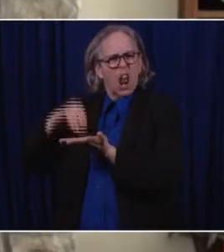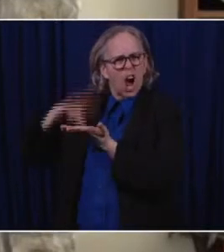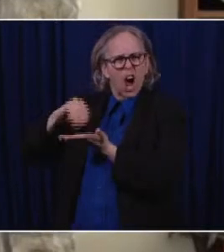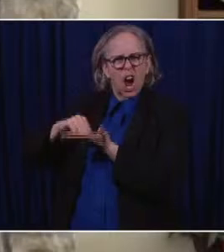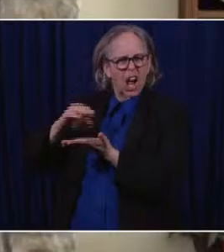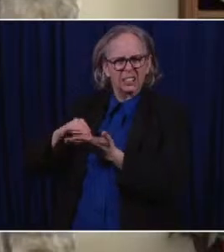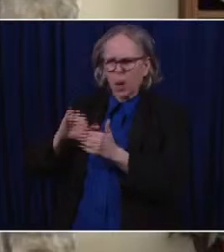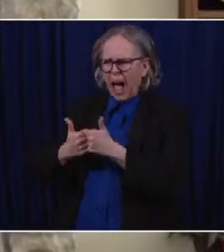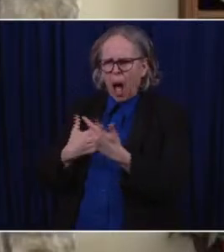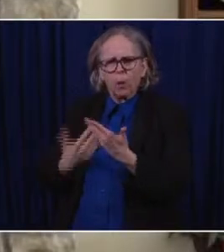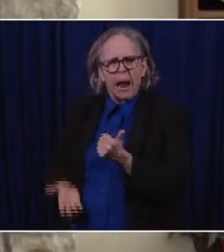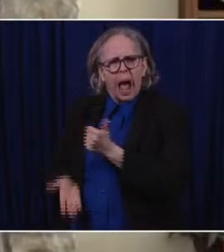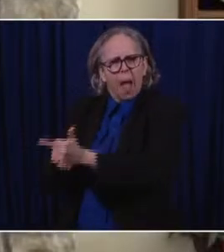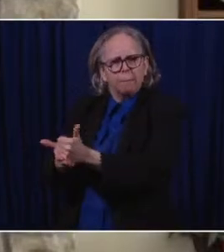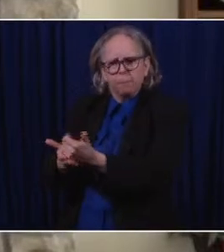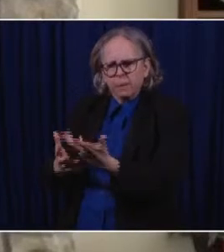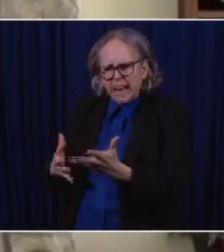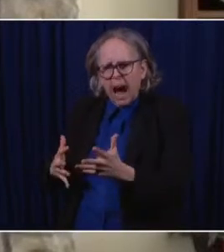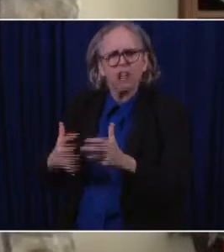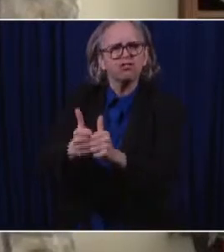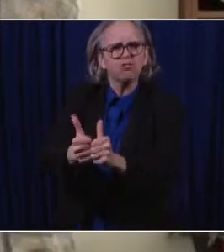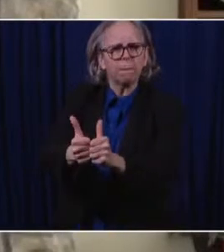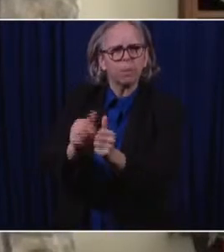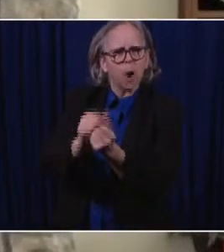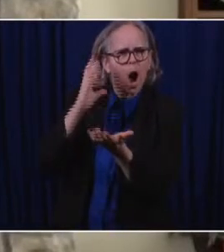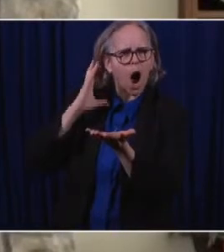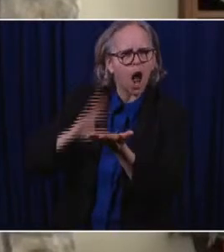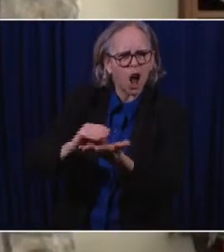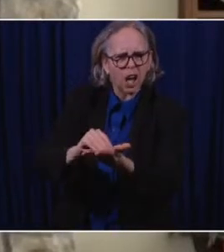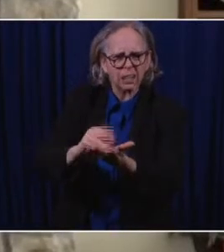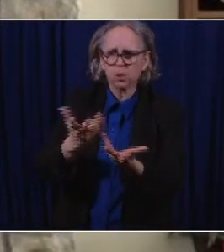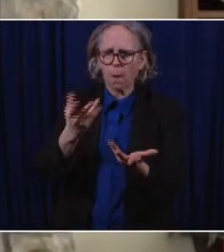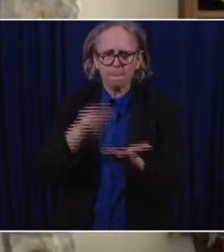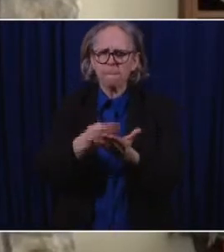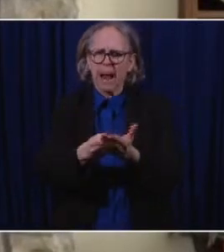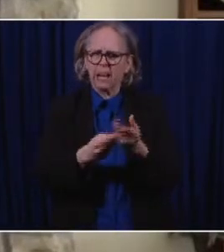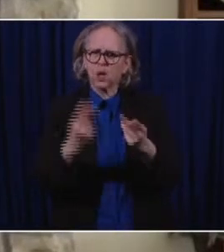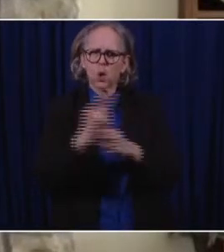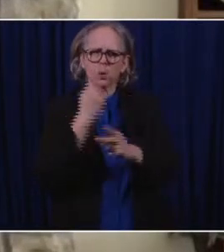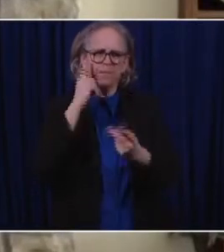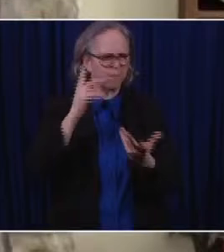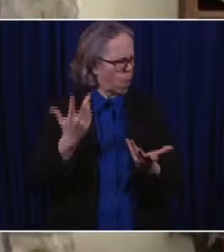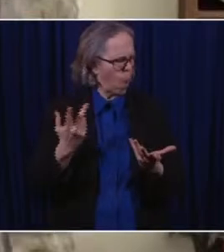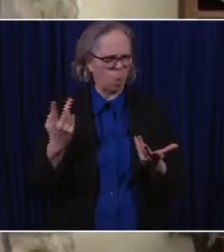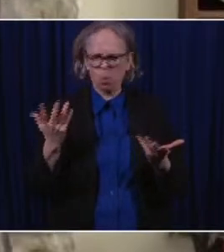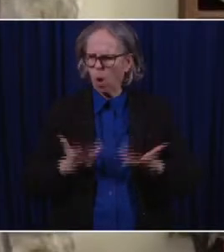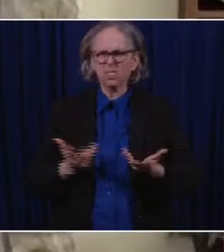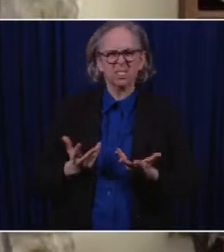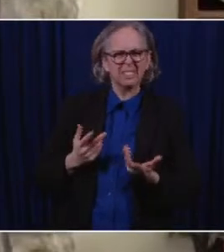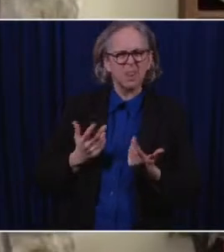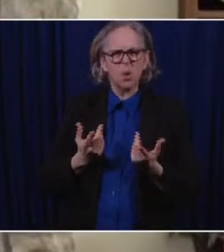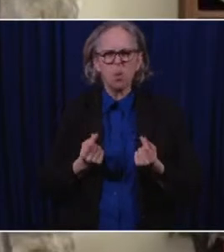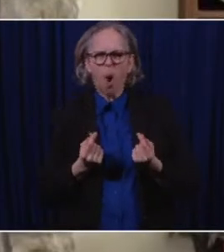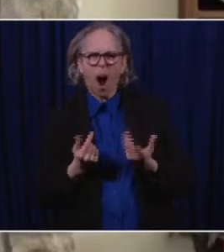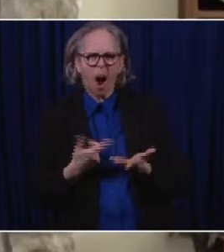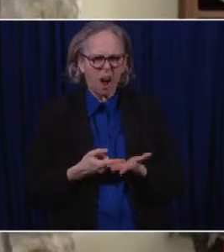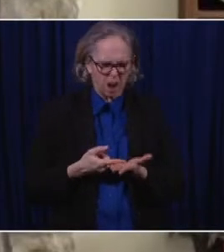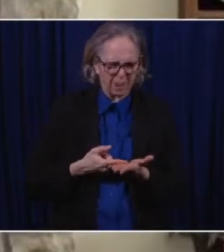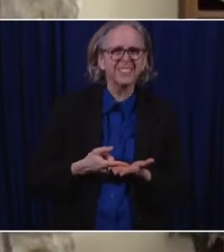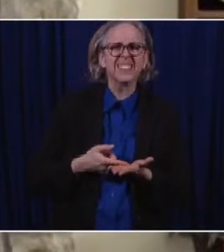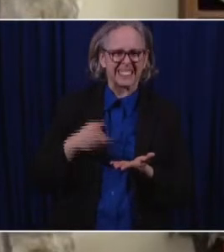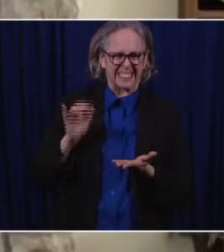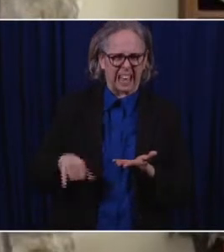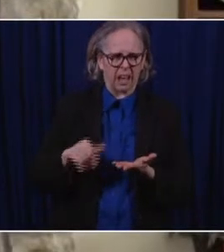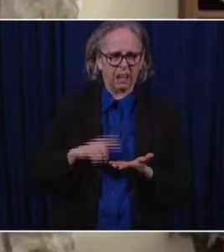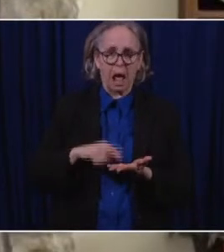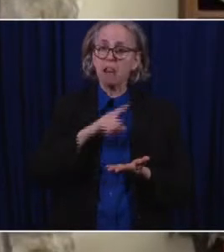it could be that, the legislature will weigh in on that as well. Legislature may have ideas.